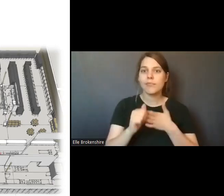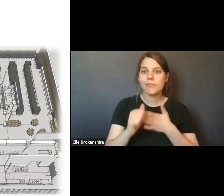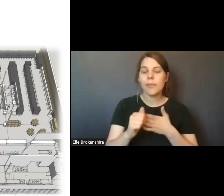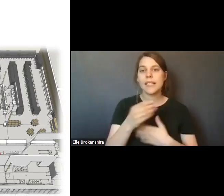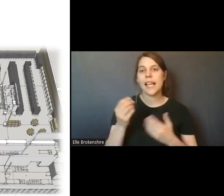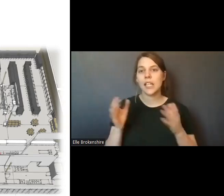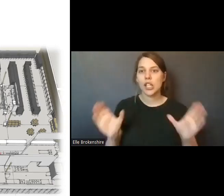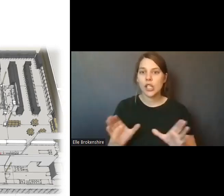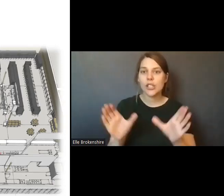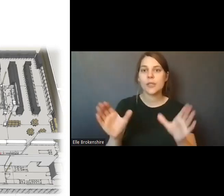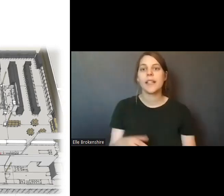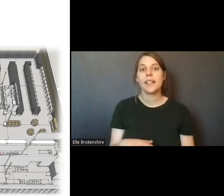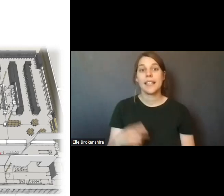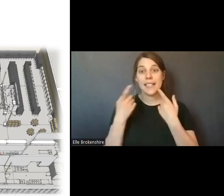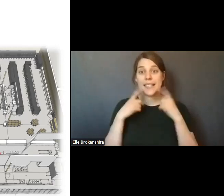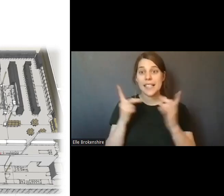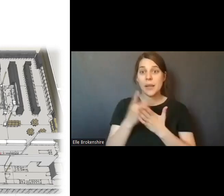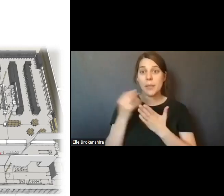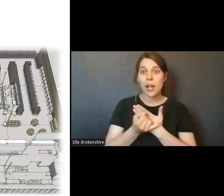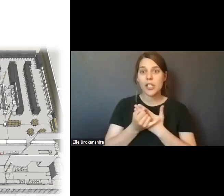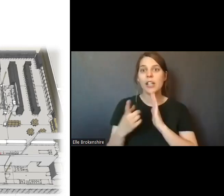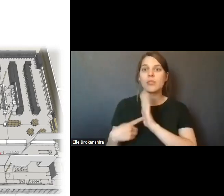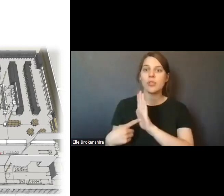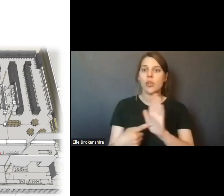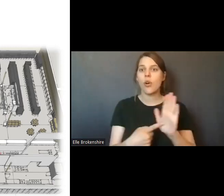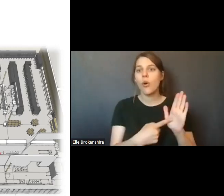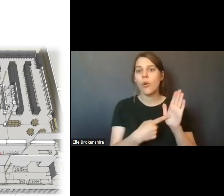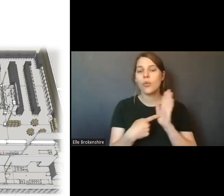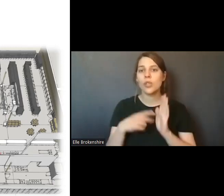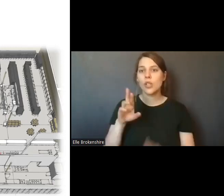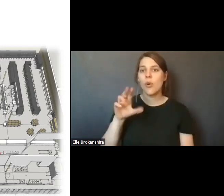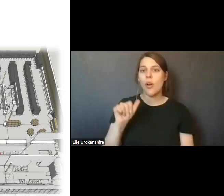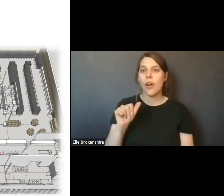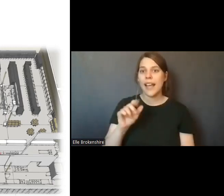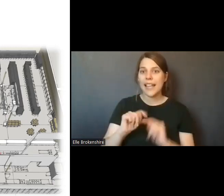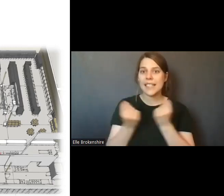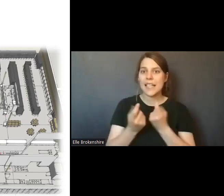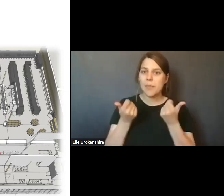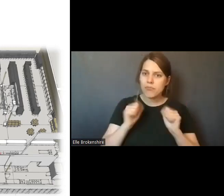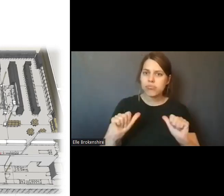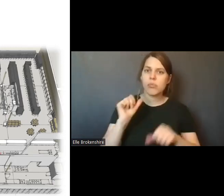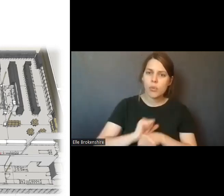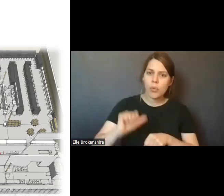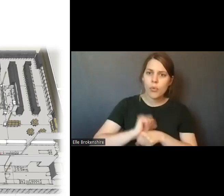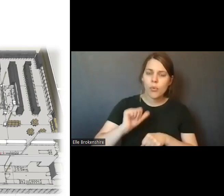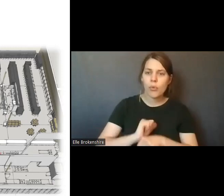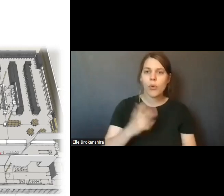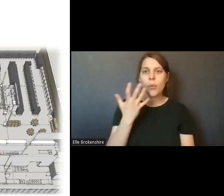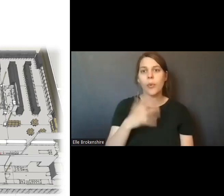The success of this project is a testament to the efforts of the entire URA team. I want to honor the executive